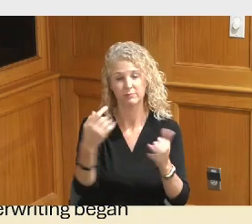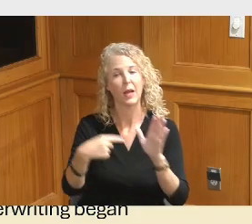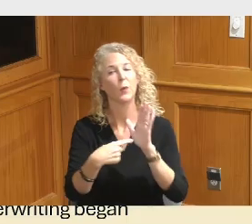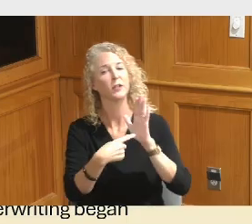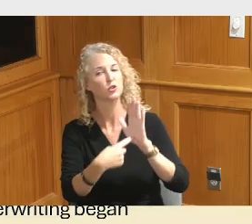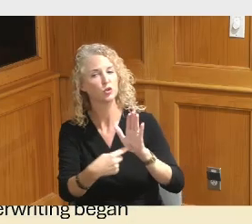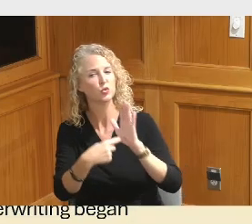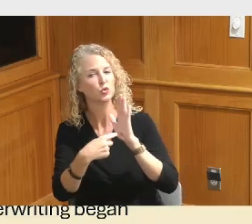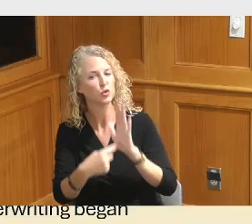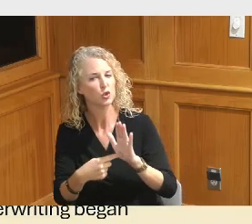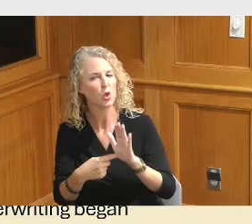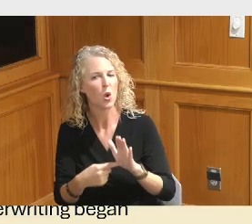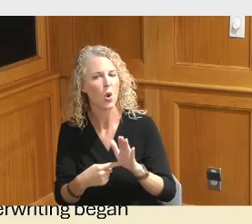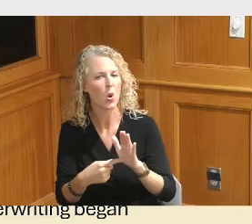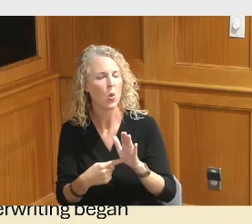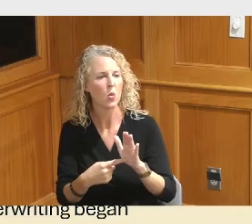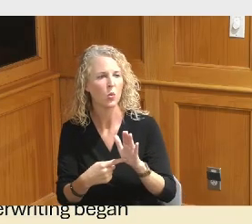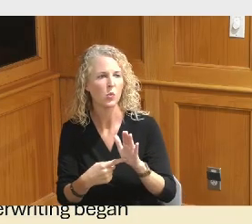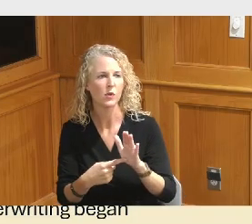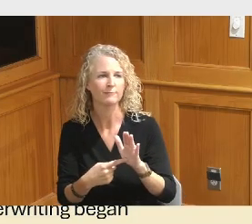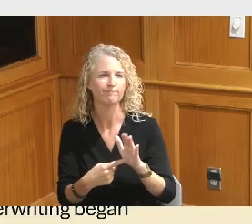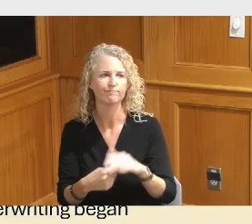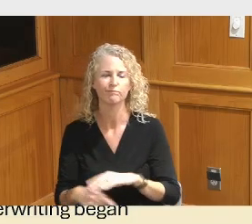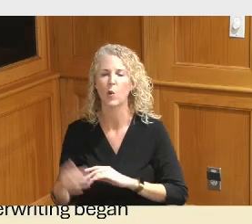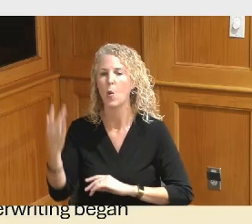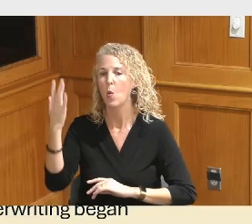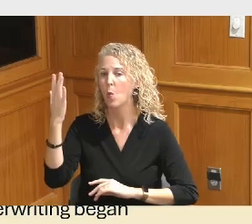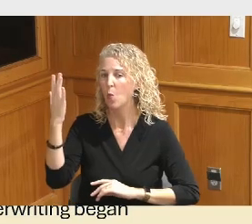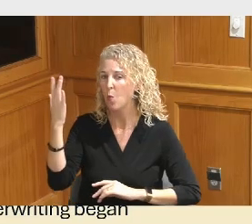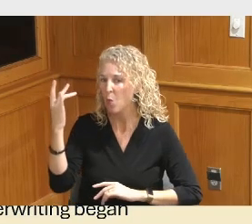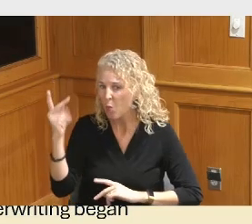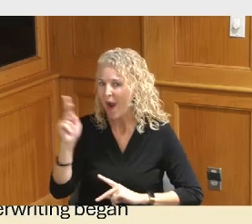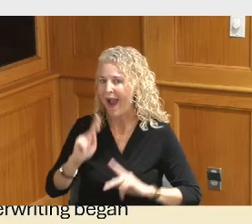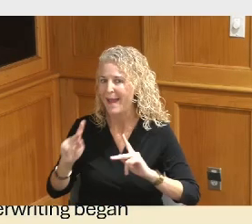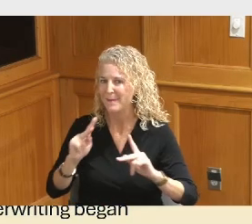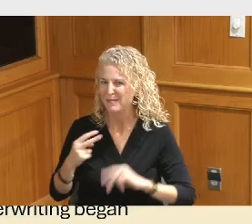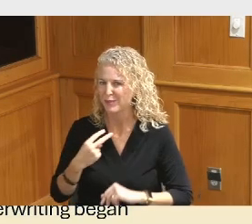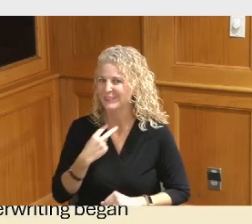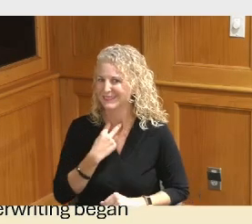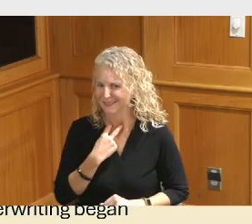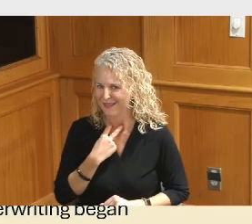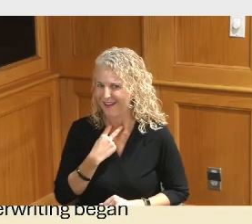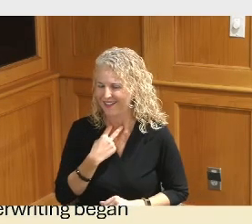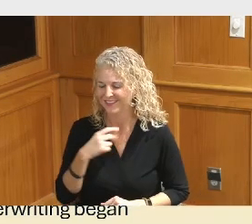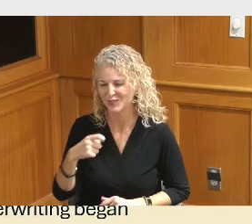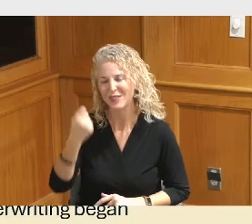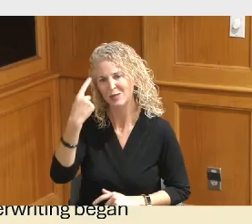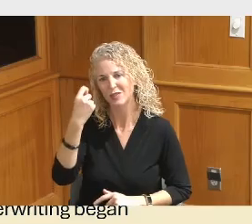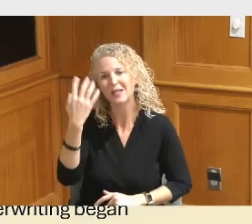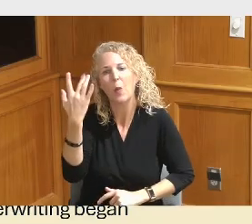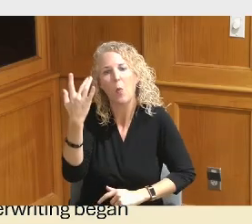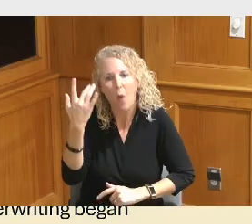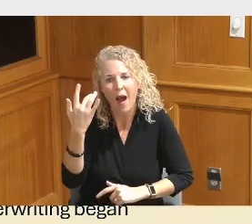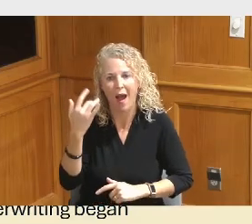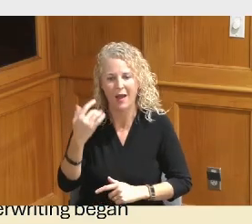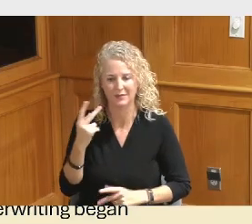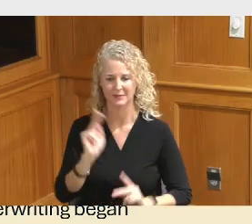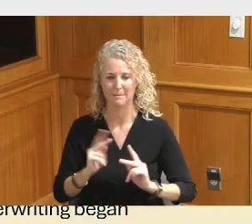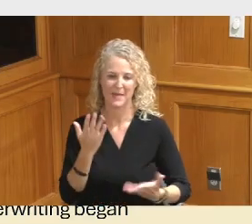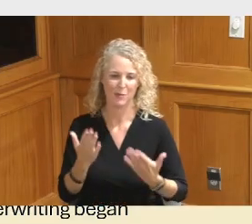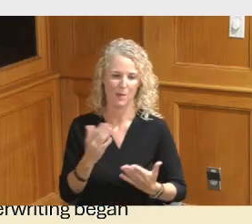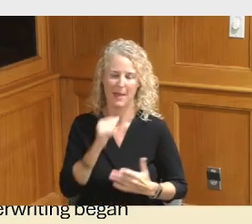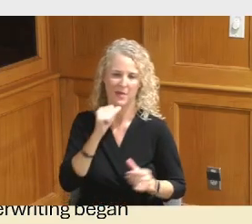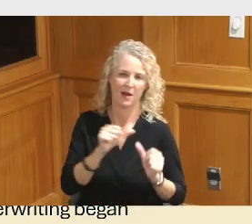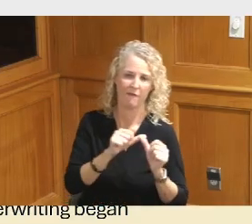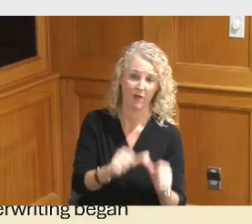a little bit about the why folks are not moving forward, because I think that's important for you all to understand as well.